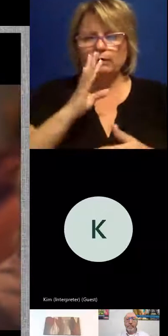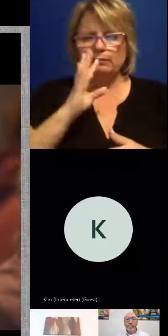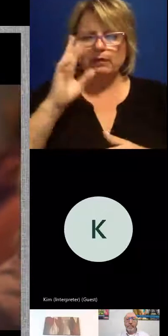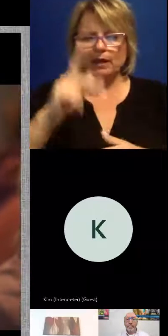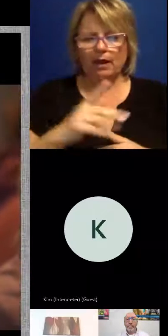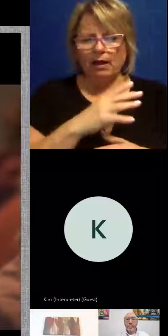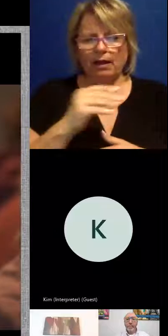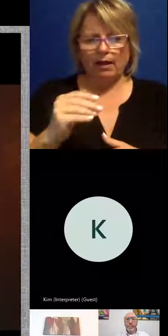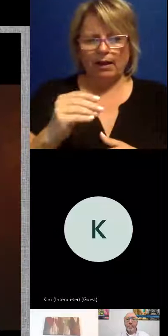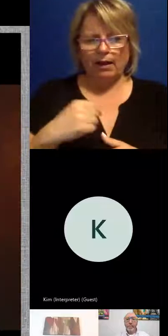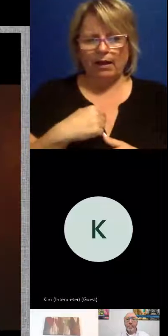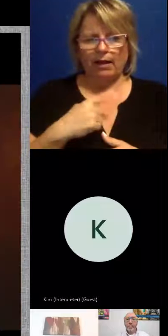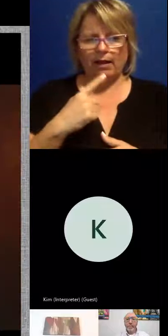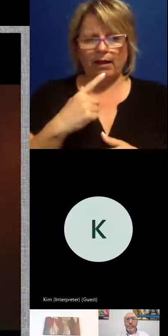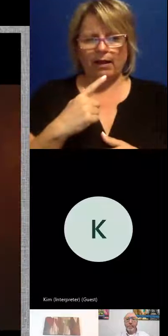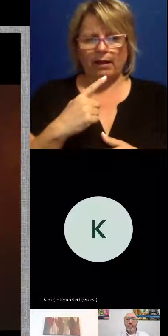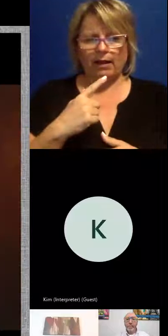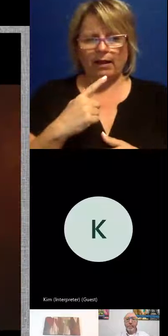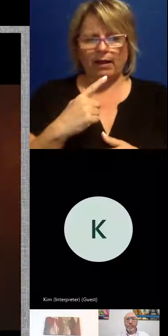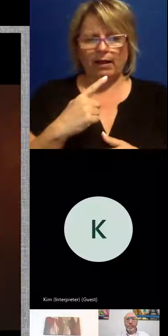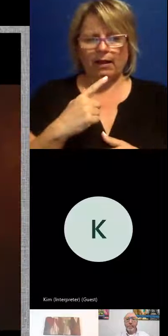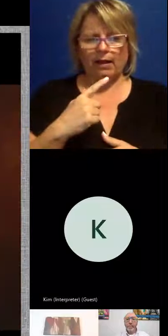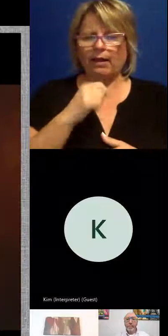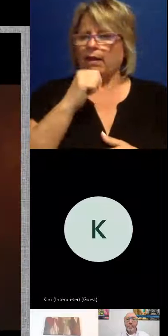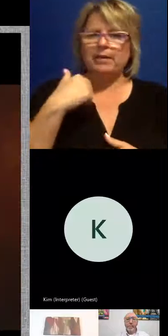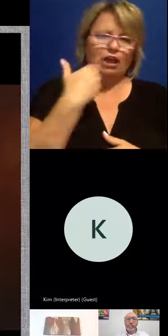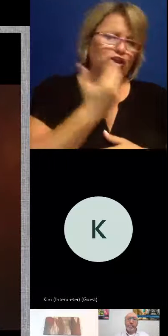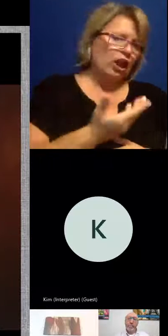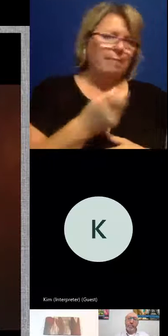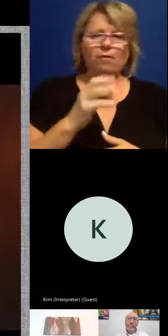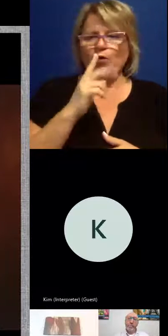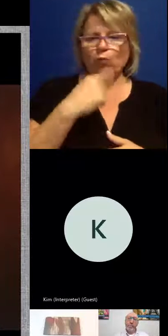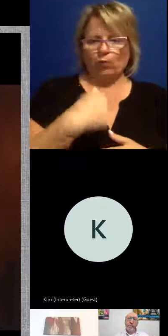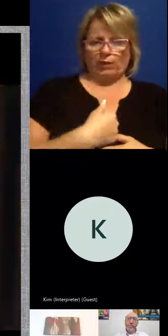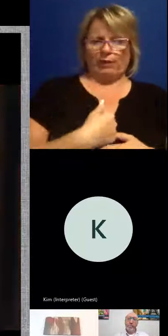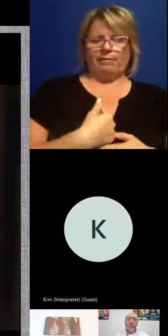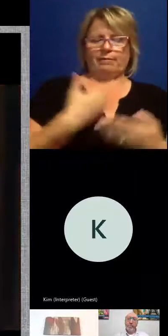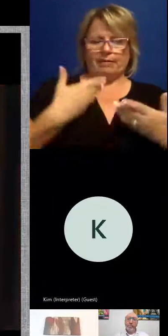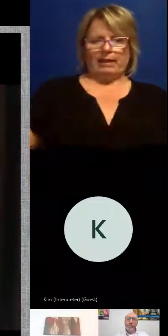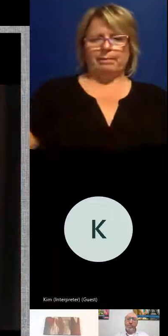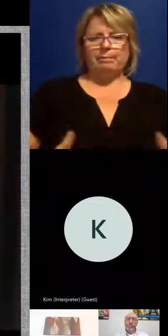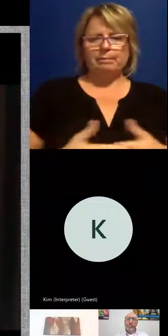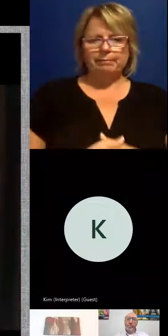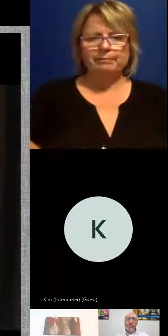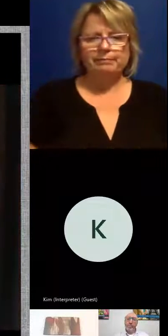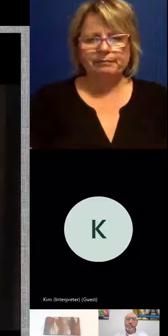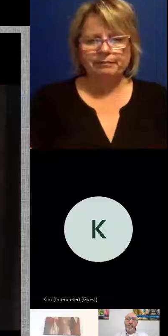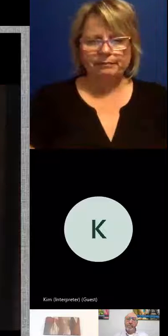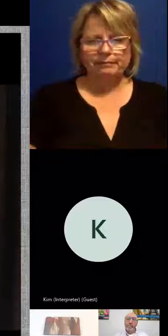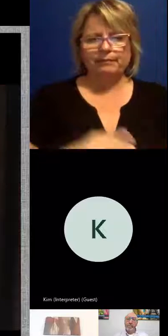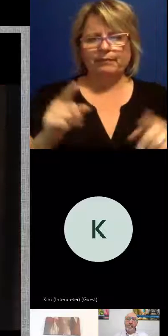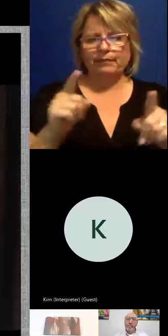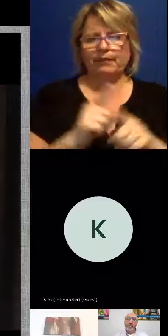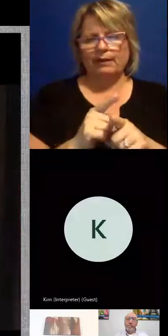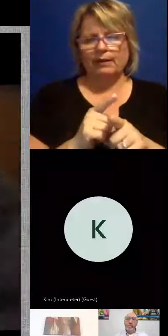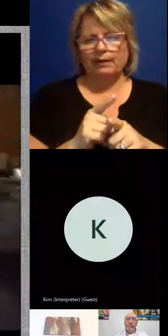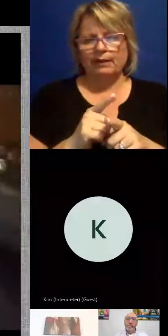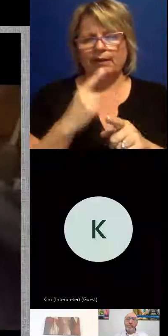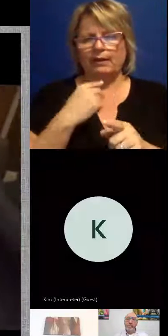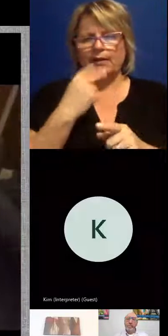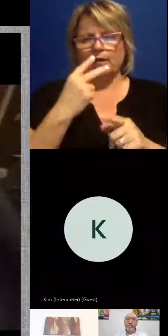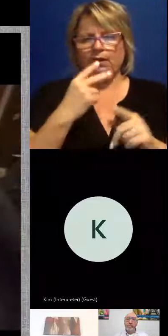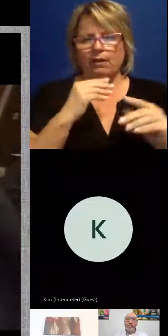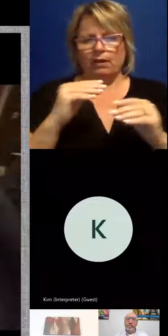speak up, and not be ashamed of who I am. Just like the civil rights movement before